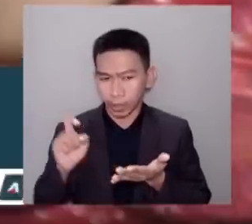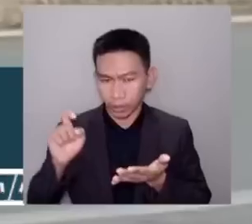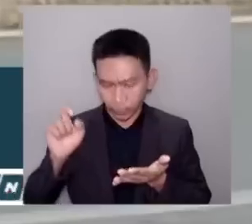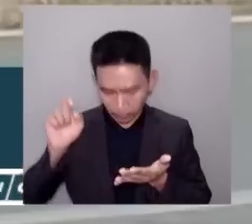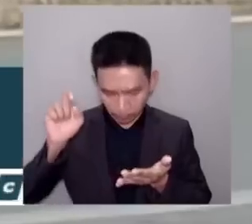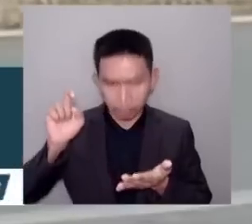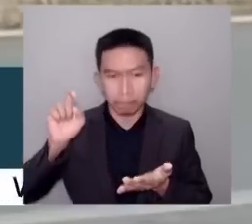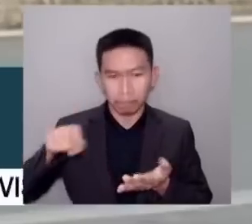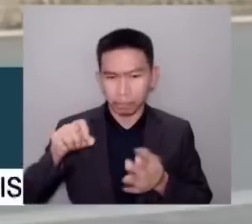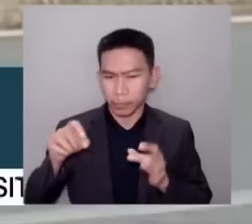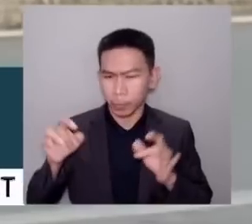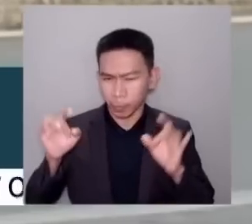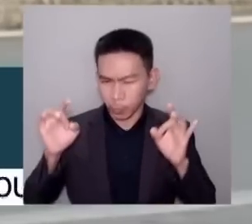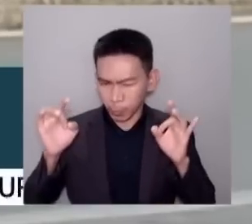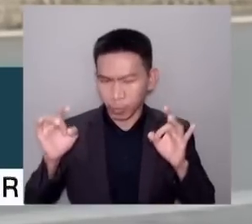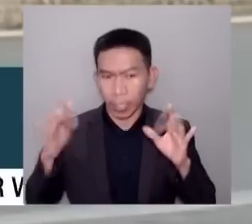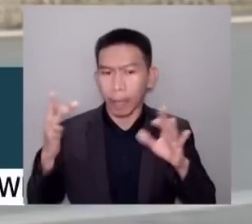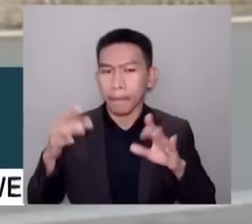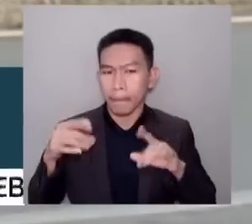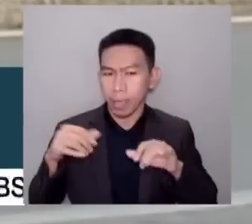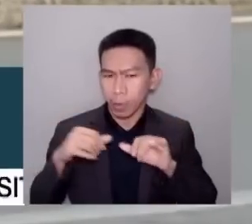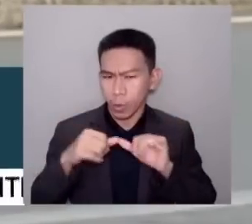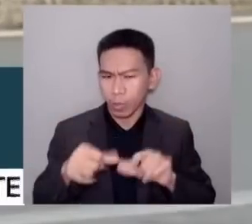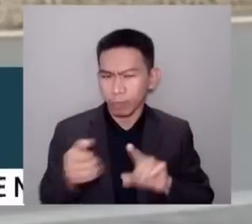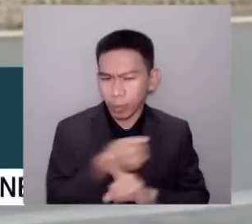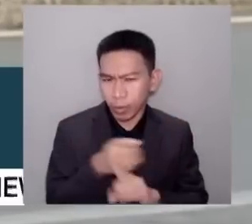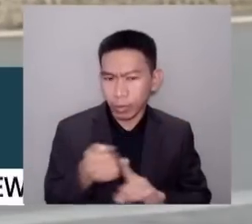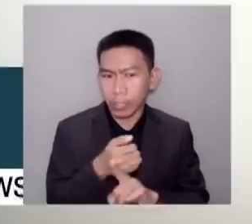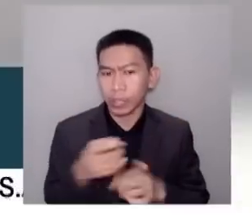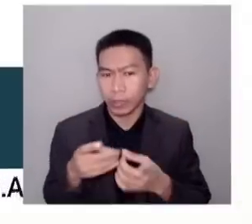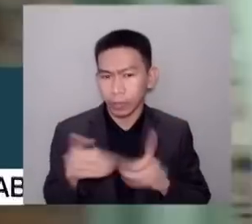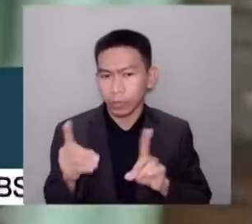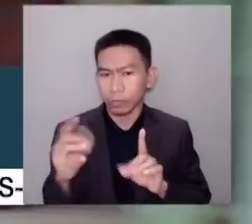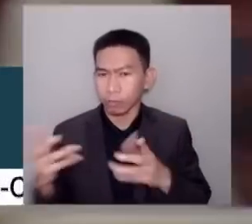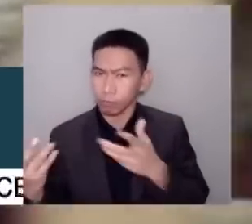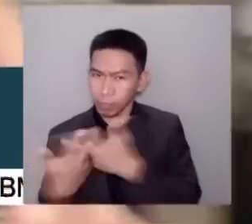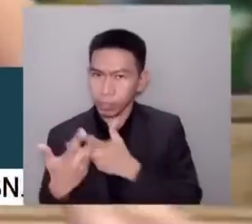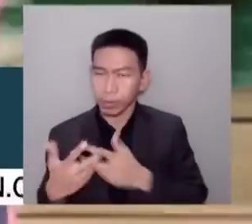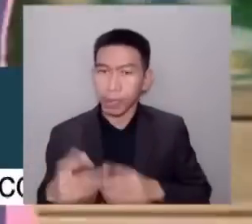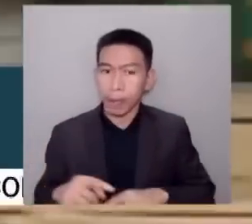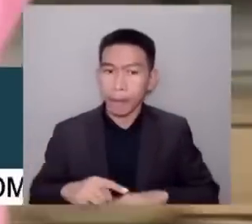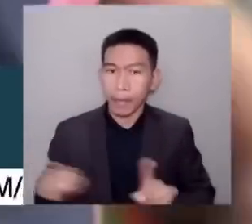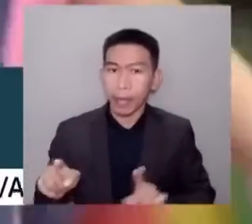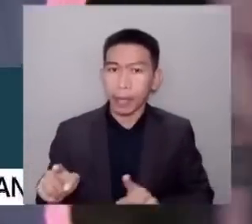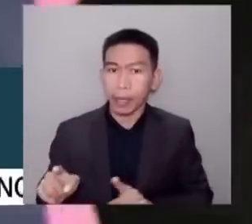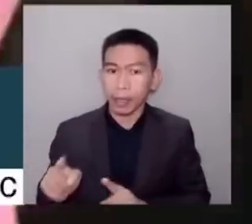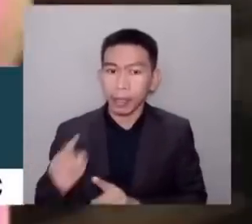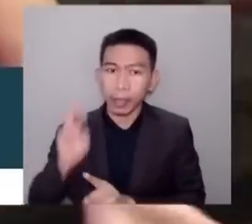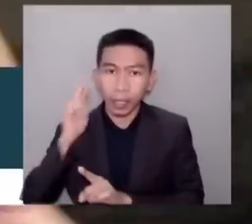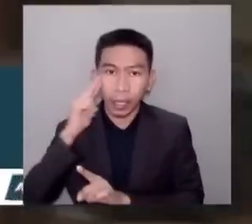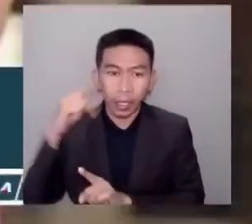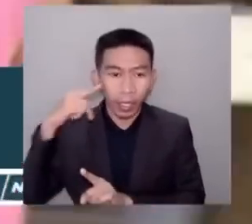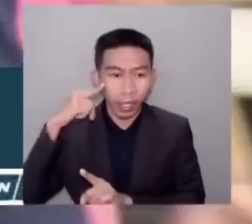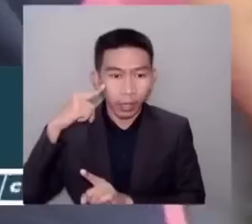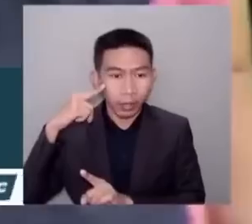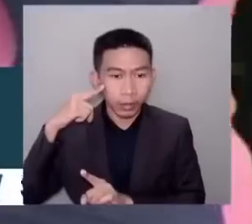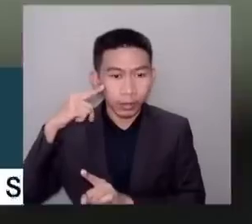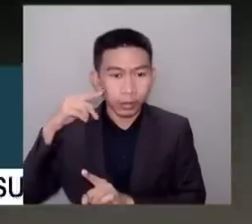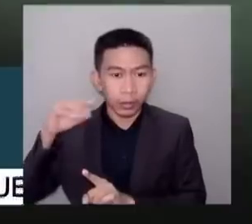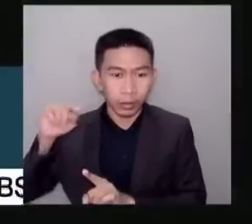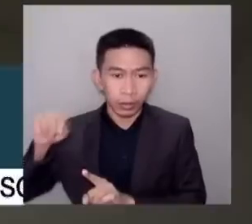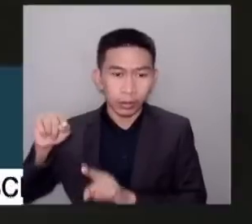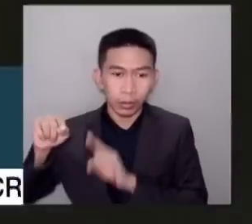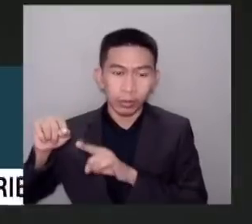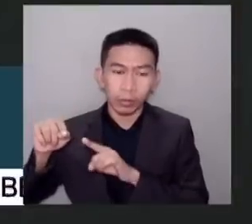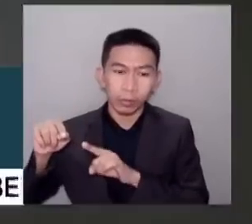spouse or to the wife, for example. Mm-hmm. But Padilla is more detailed because he stated at least 10